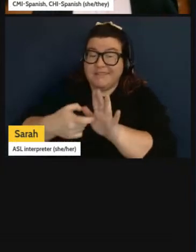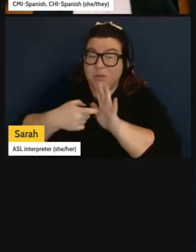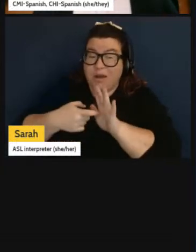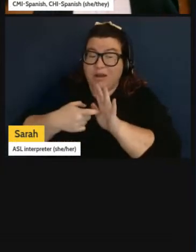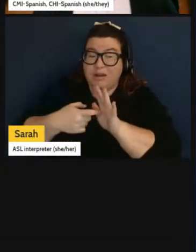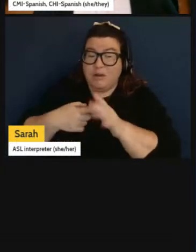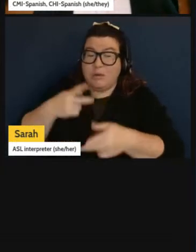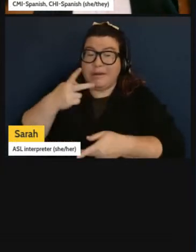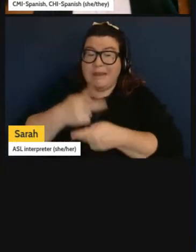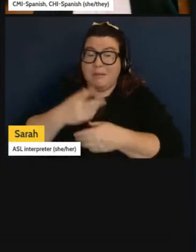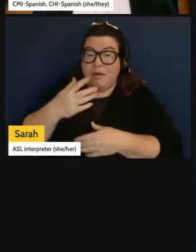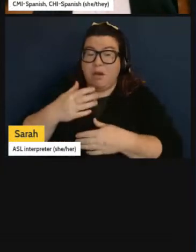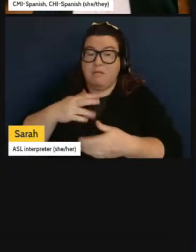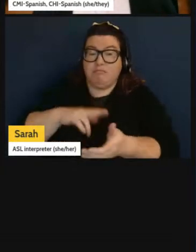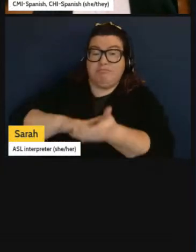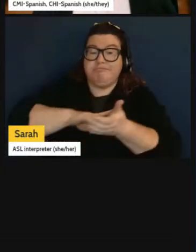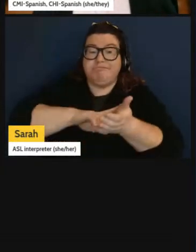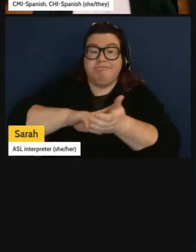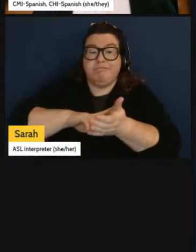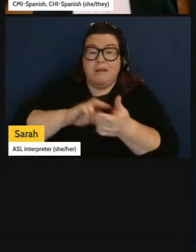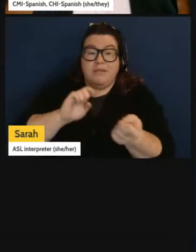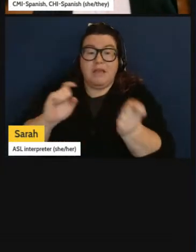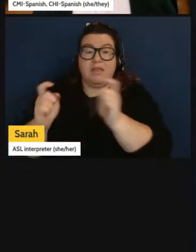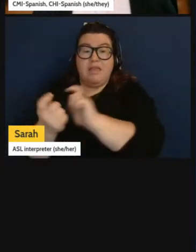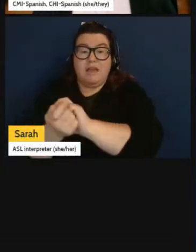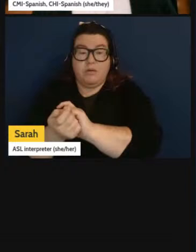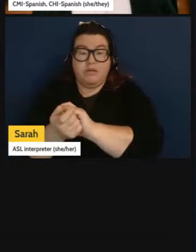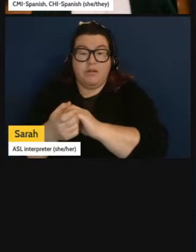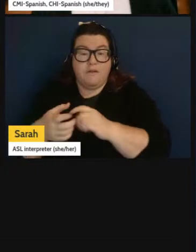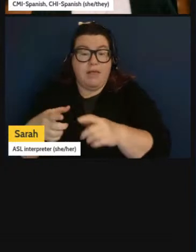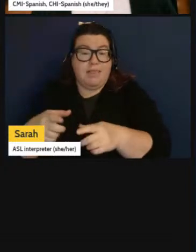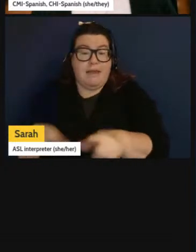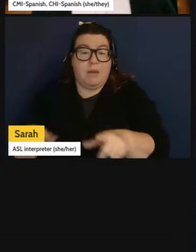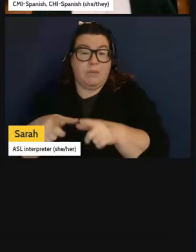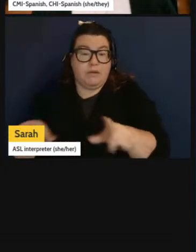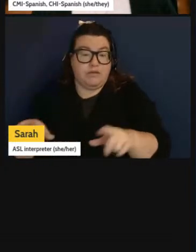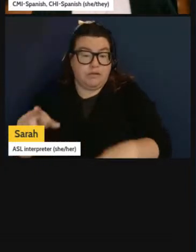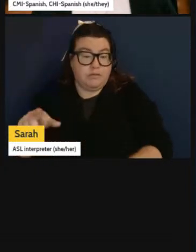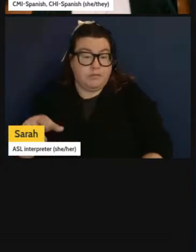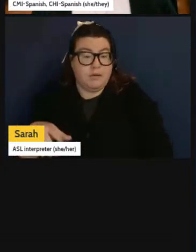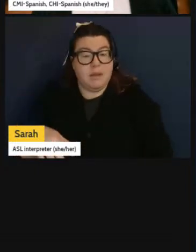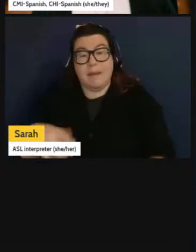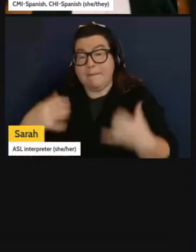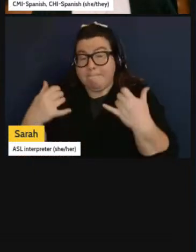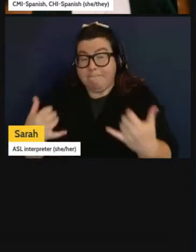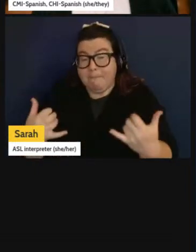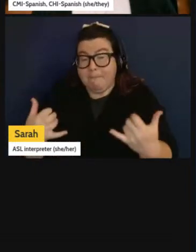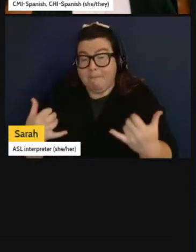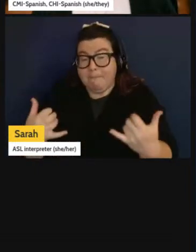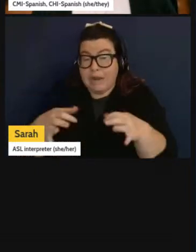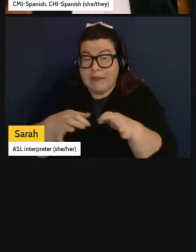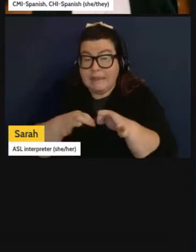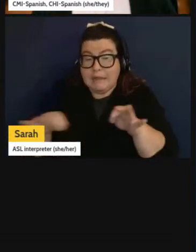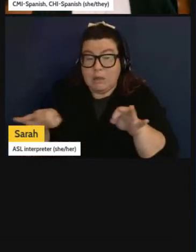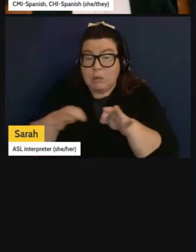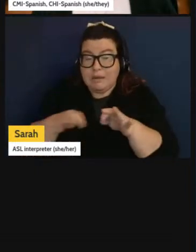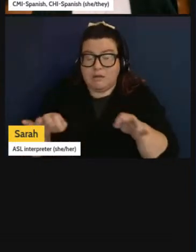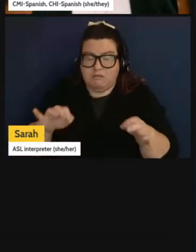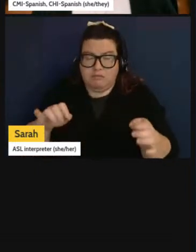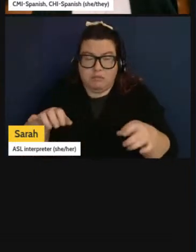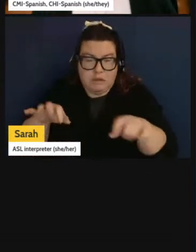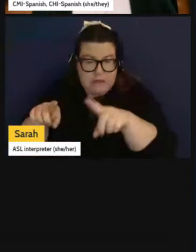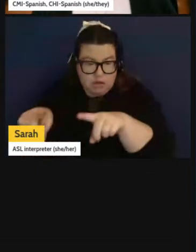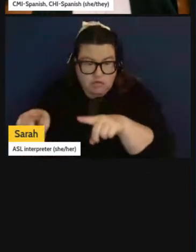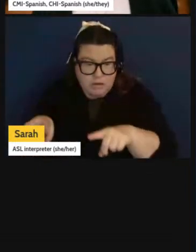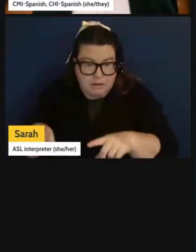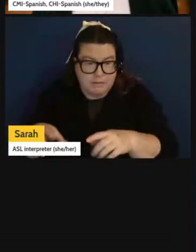fingers on the pulse of the evolution of language. Modern day linguistics is descriptive.